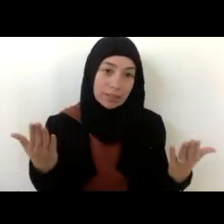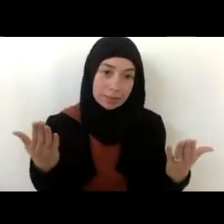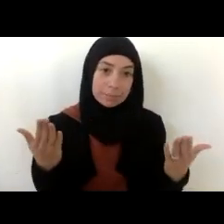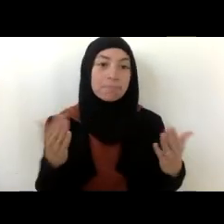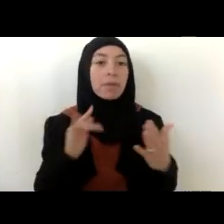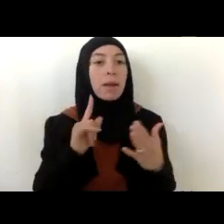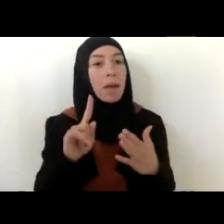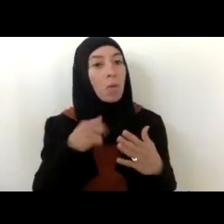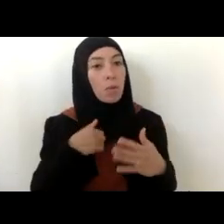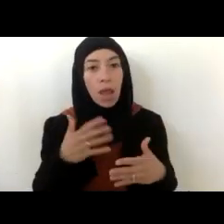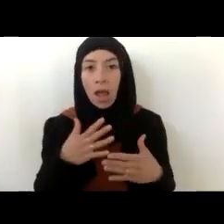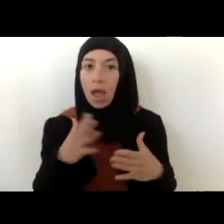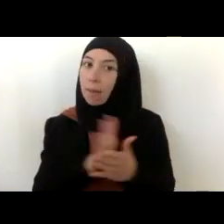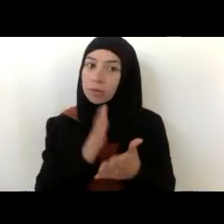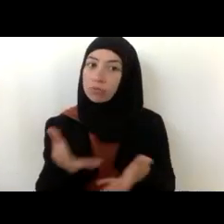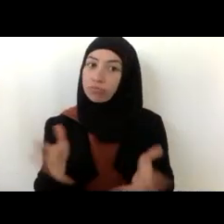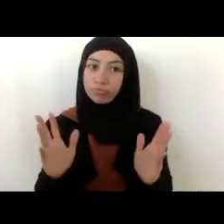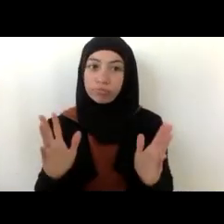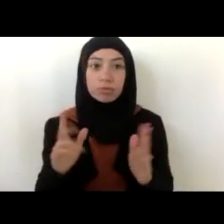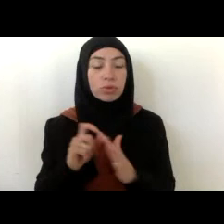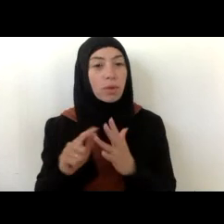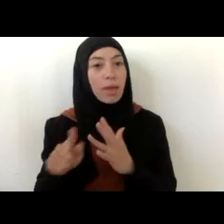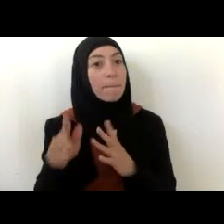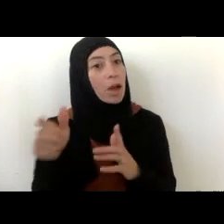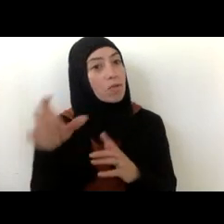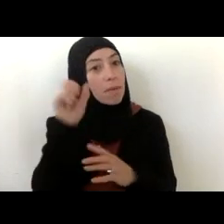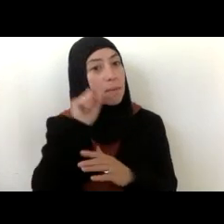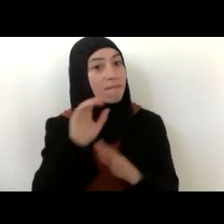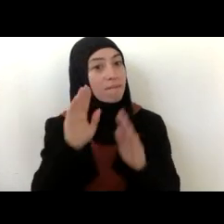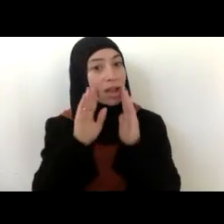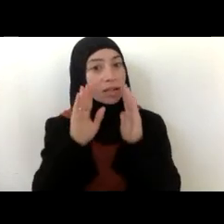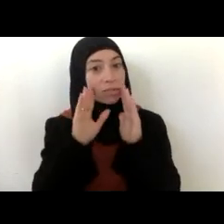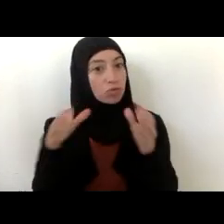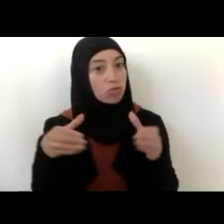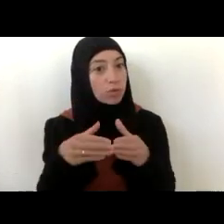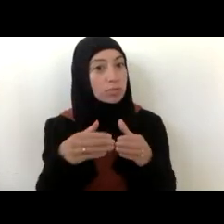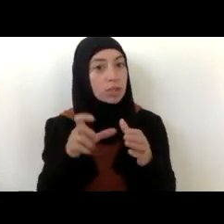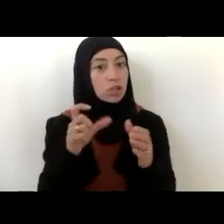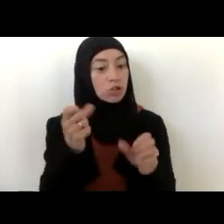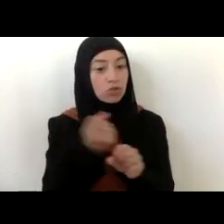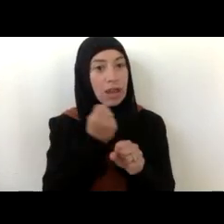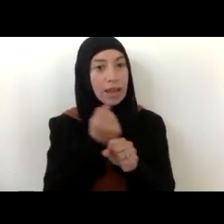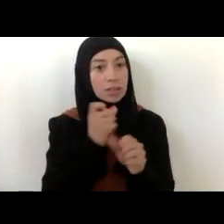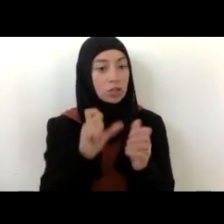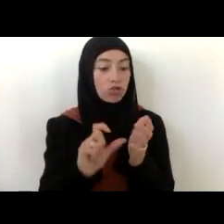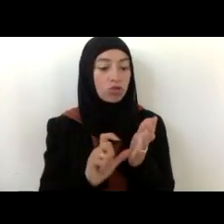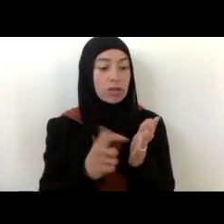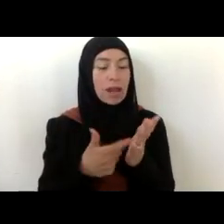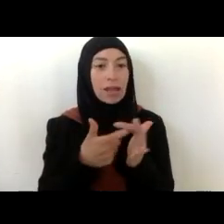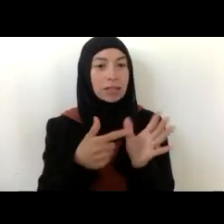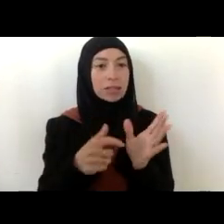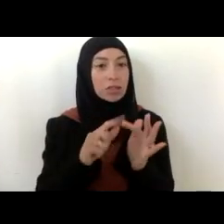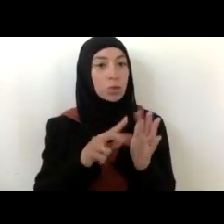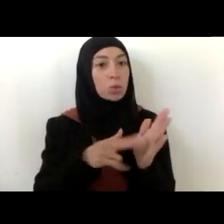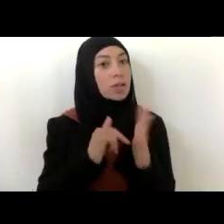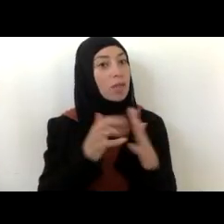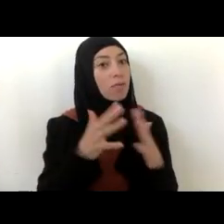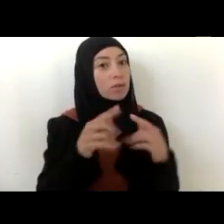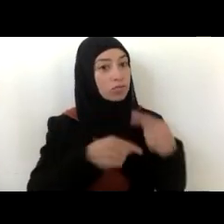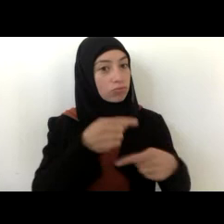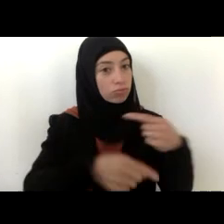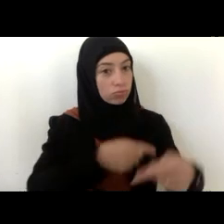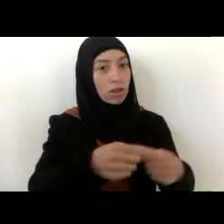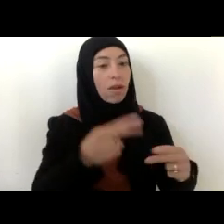willing to do that. But there are Facebook groups that Create New South Wales runs. There's some specifically for